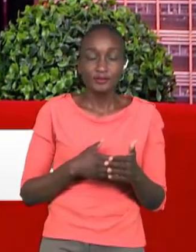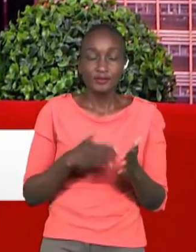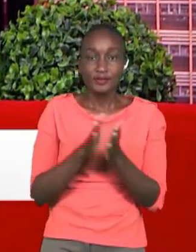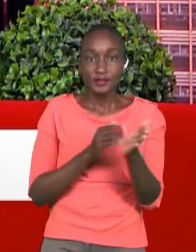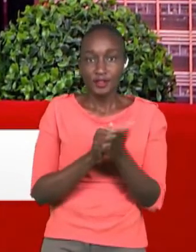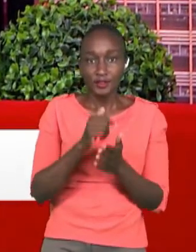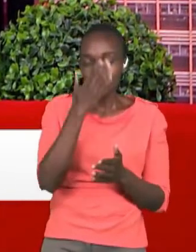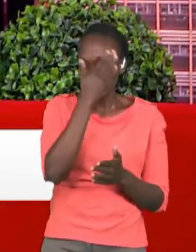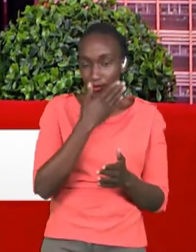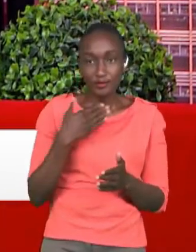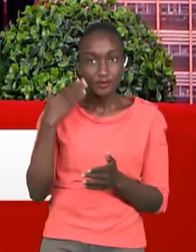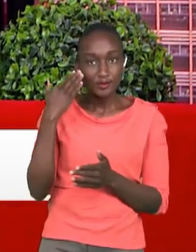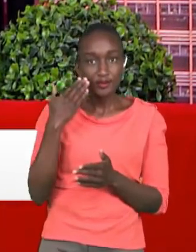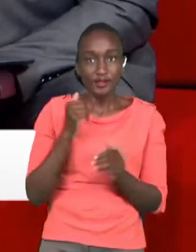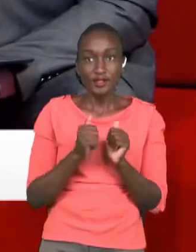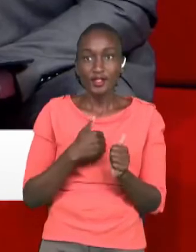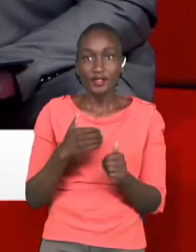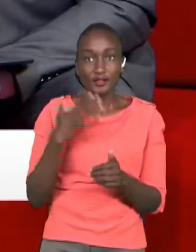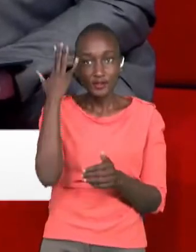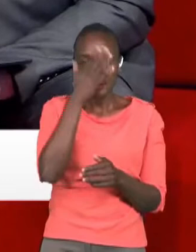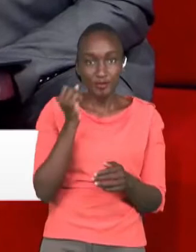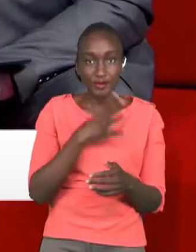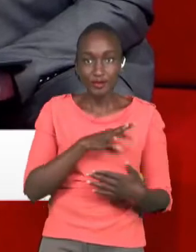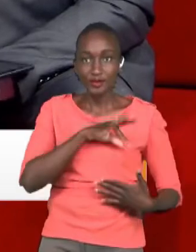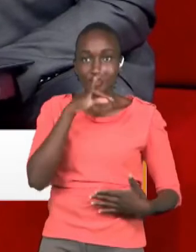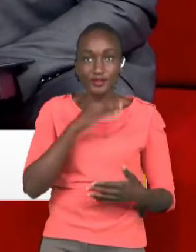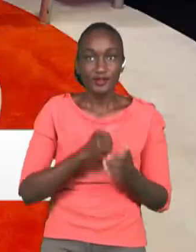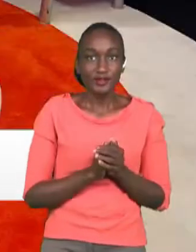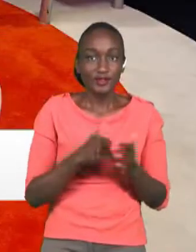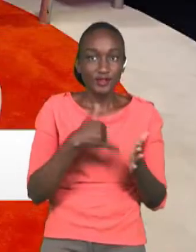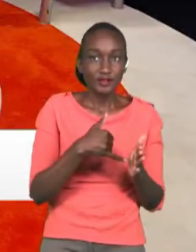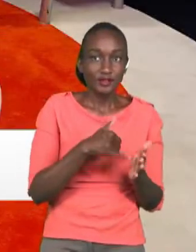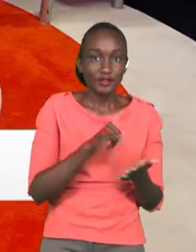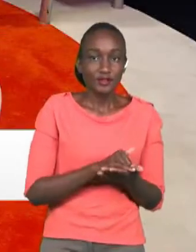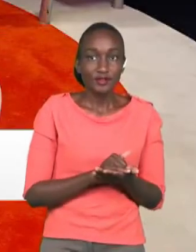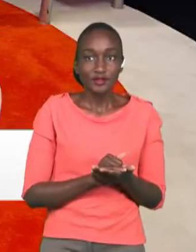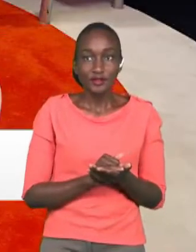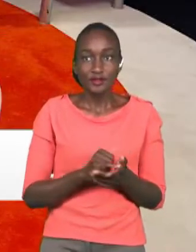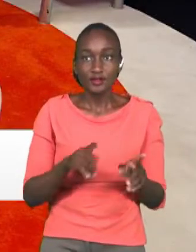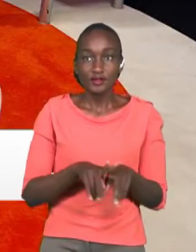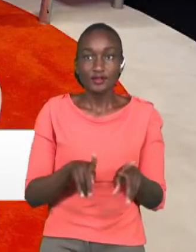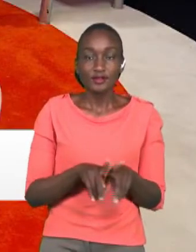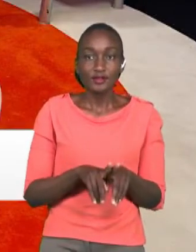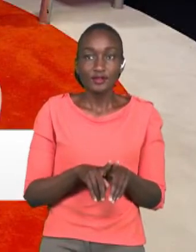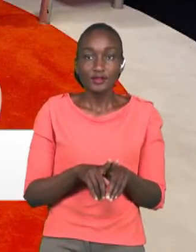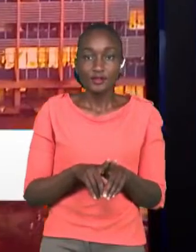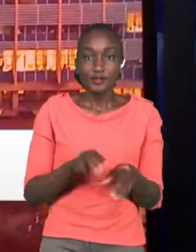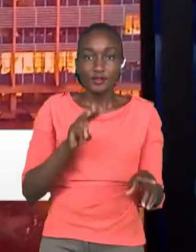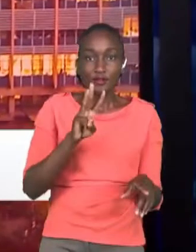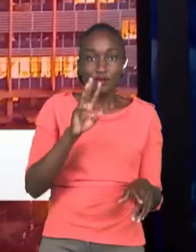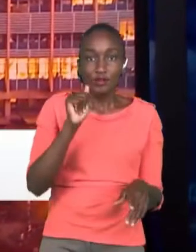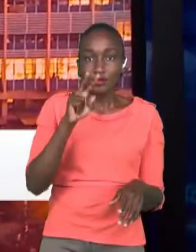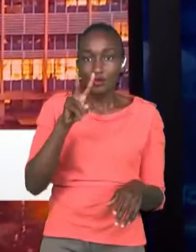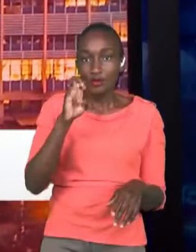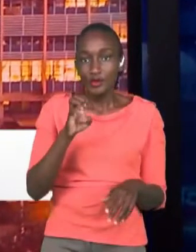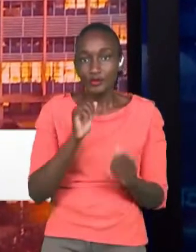so it has health and yeah. beauty benefits. Absolutely. Yeah, yeah. And yes. during this, alpha and theta waves are coming in the brain, mm-hmm. so it relaxes the